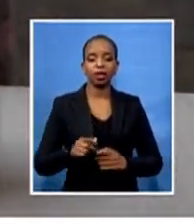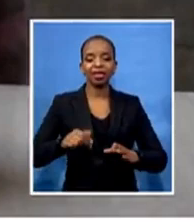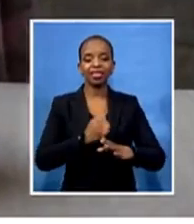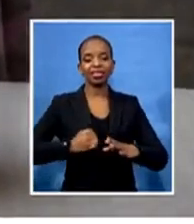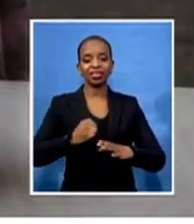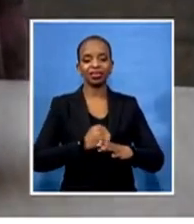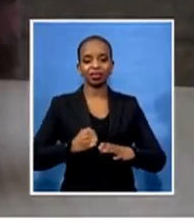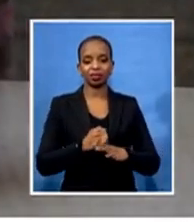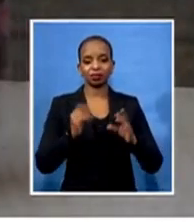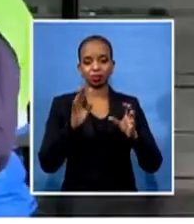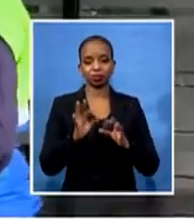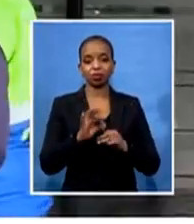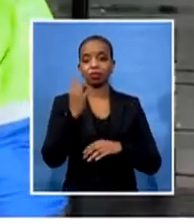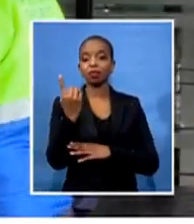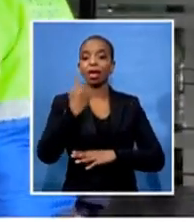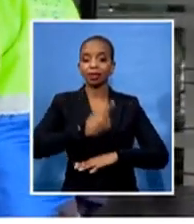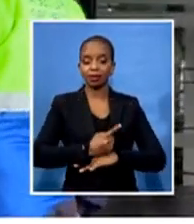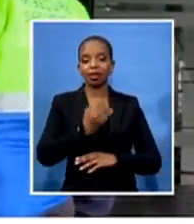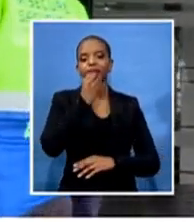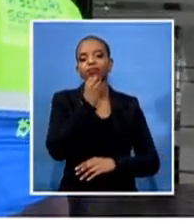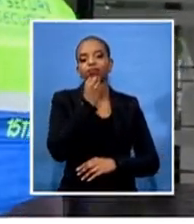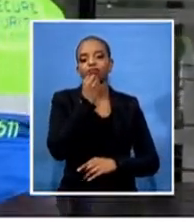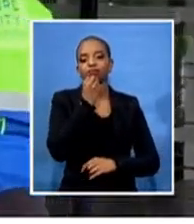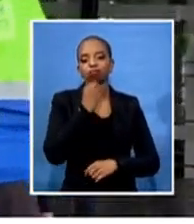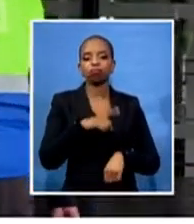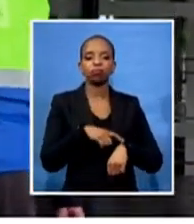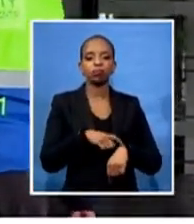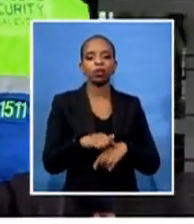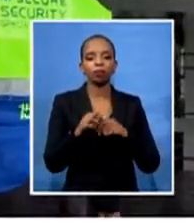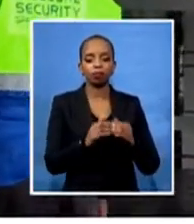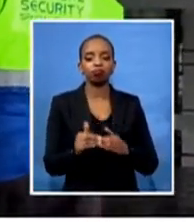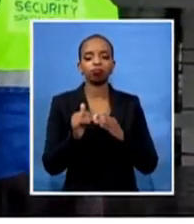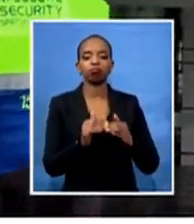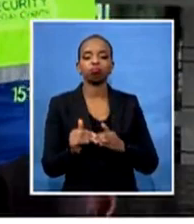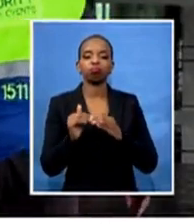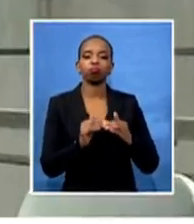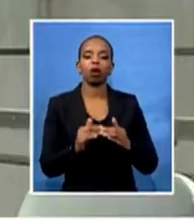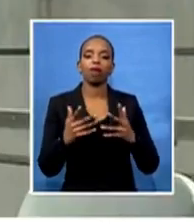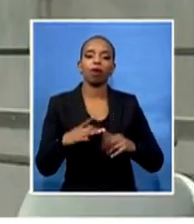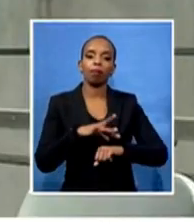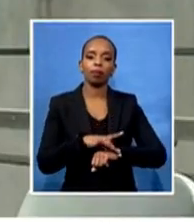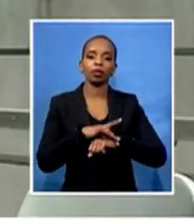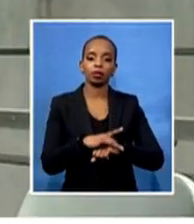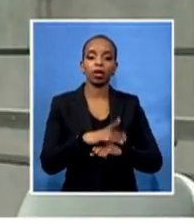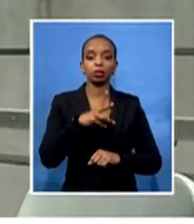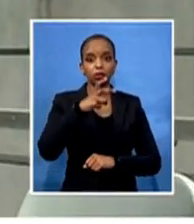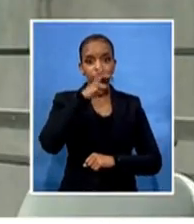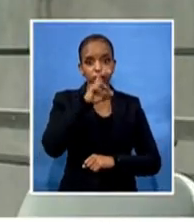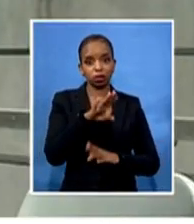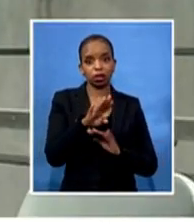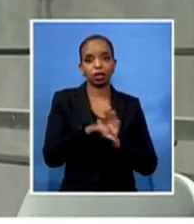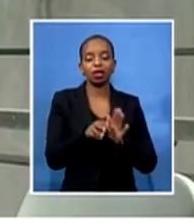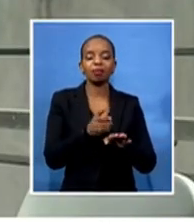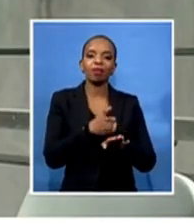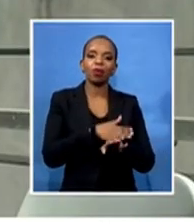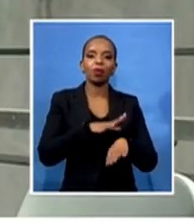with around-the-clock medical care. Security is tighter than at any sporting event. It's evident with the success that there